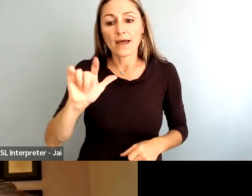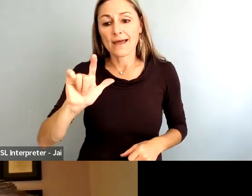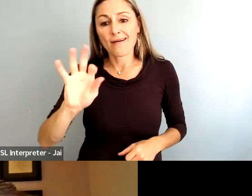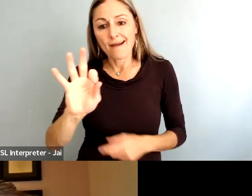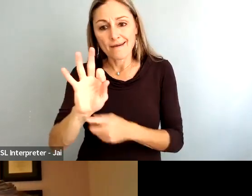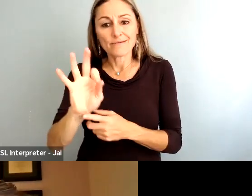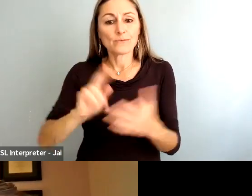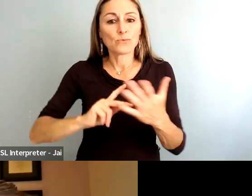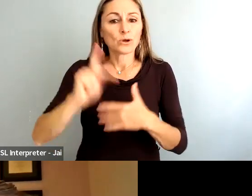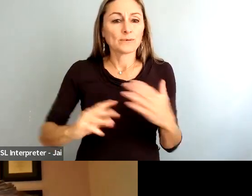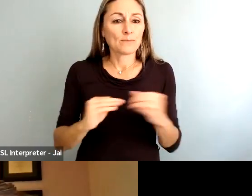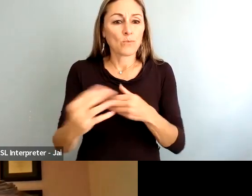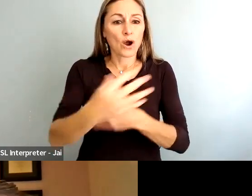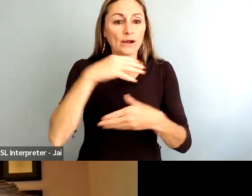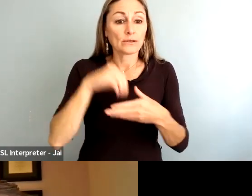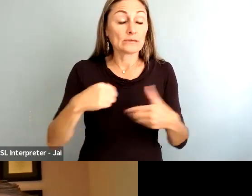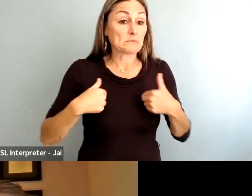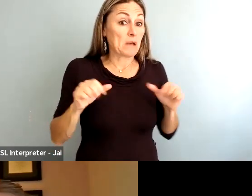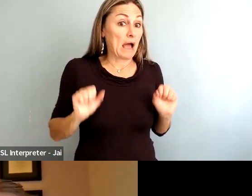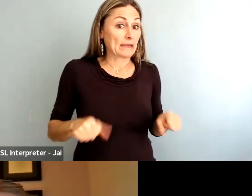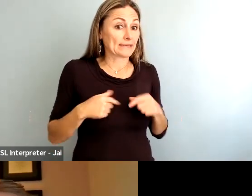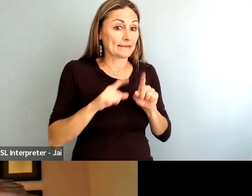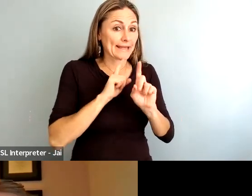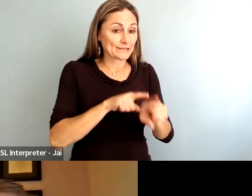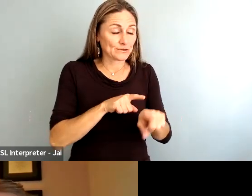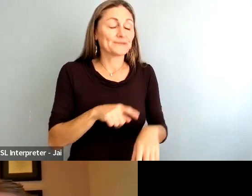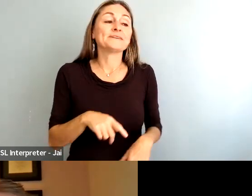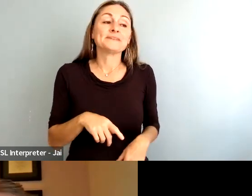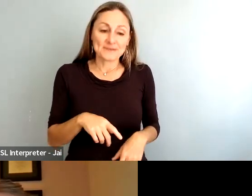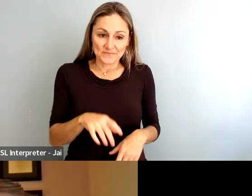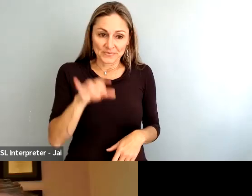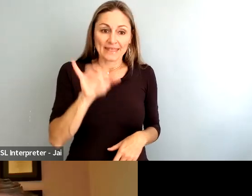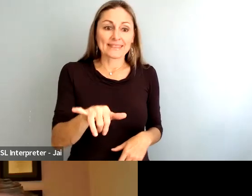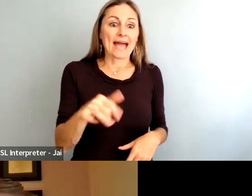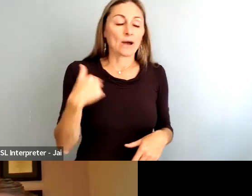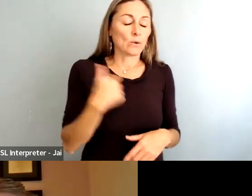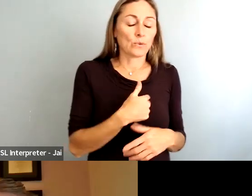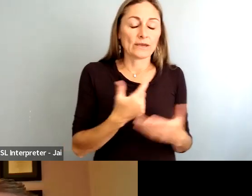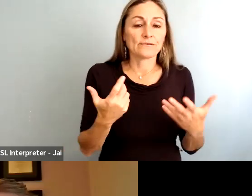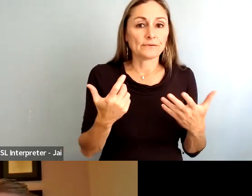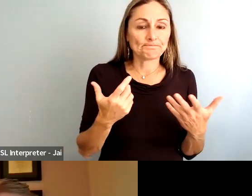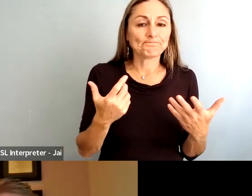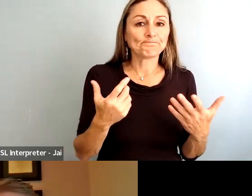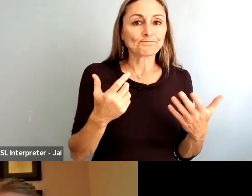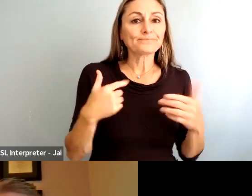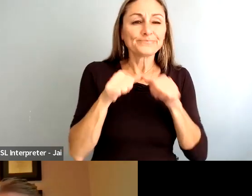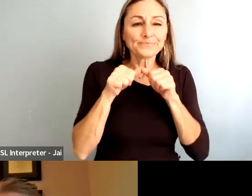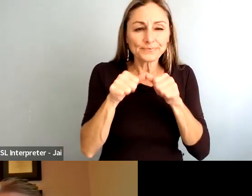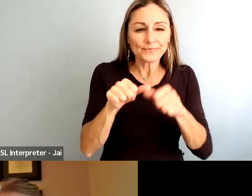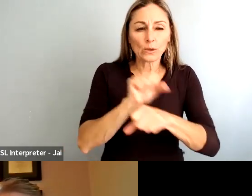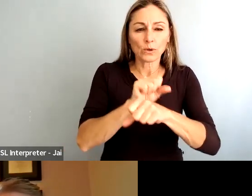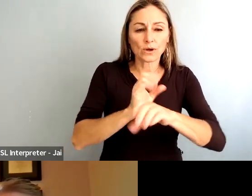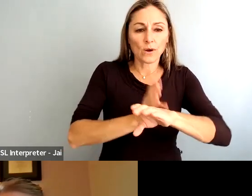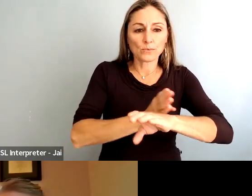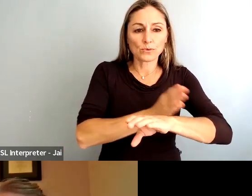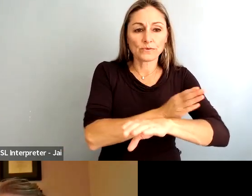group? And I can answer that. So that has been something that we have continued to work on improving, but we